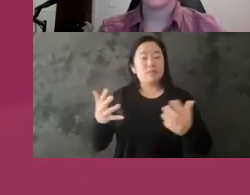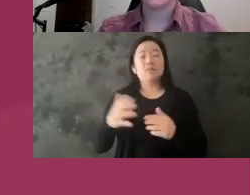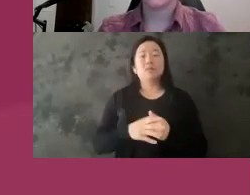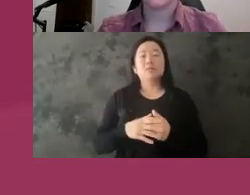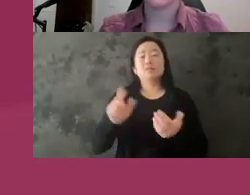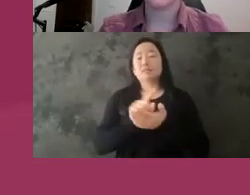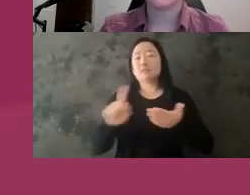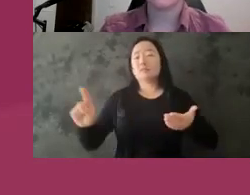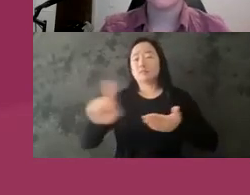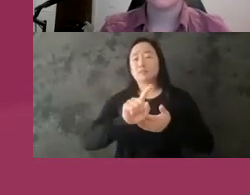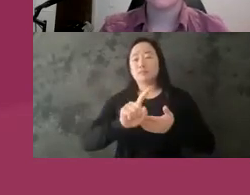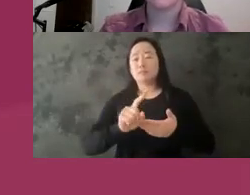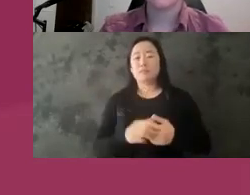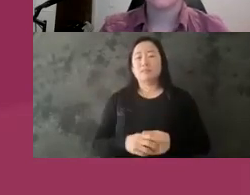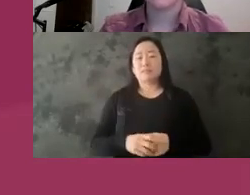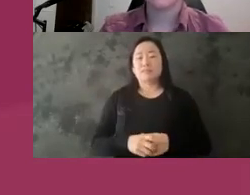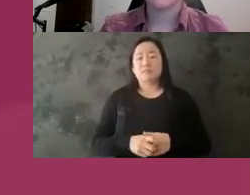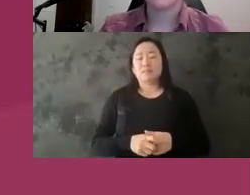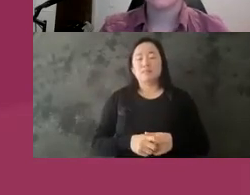next week.